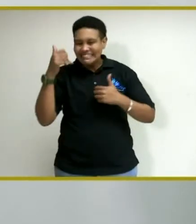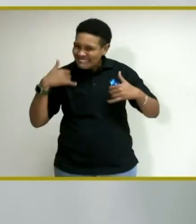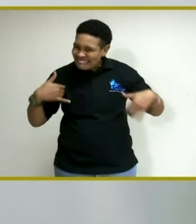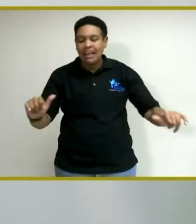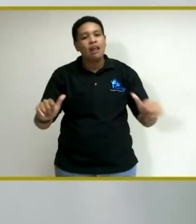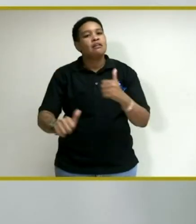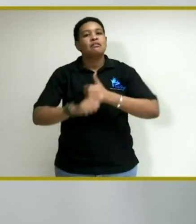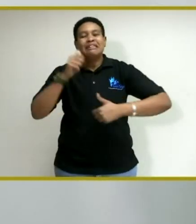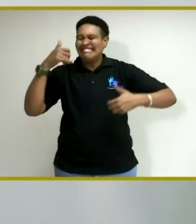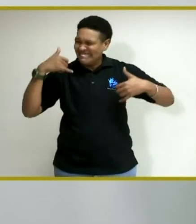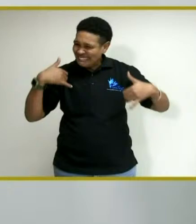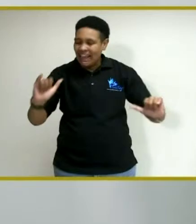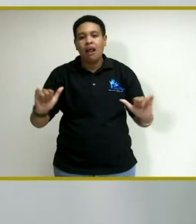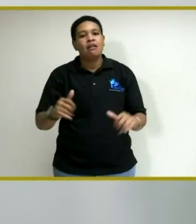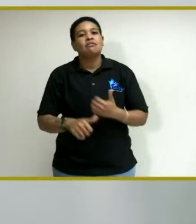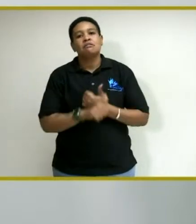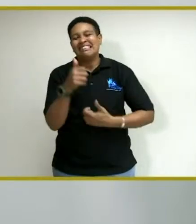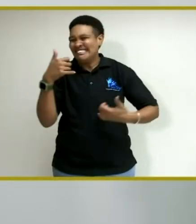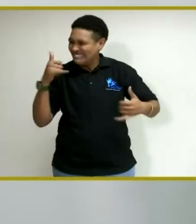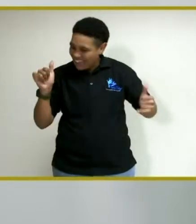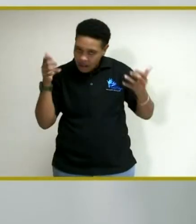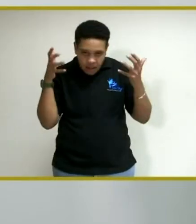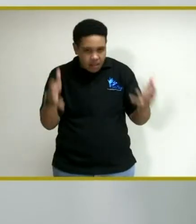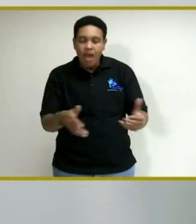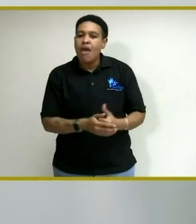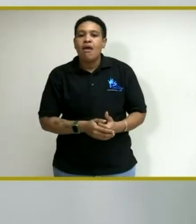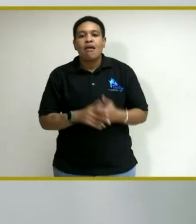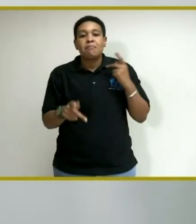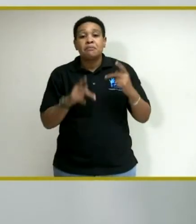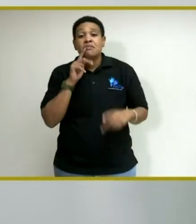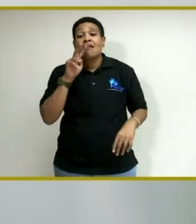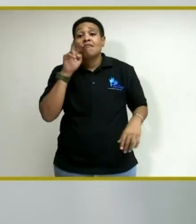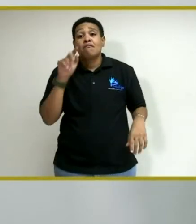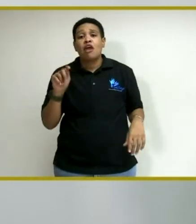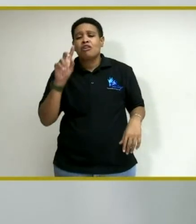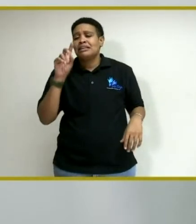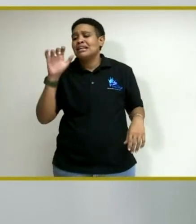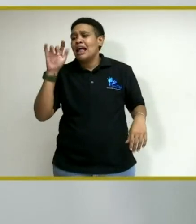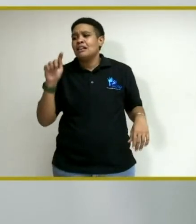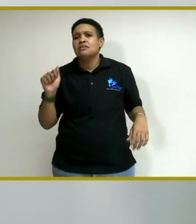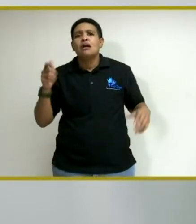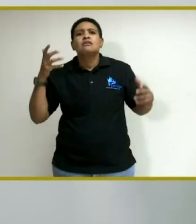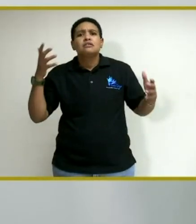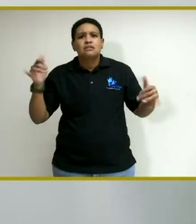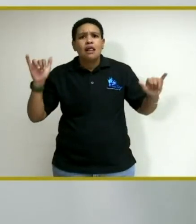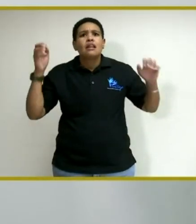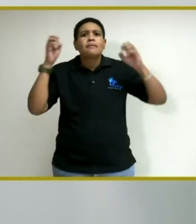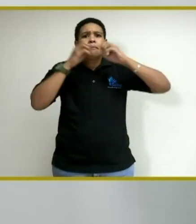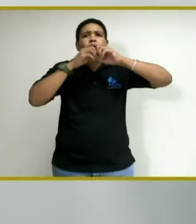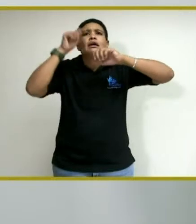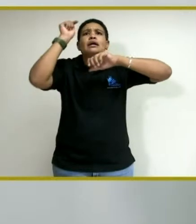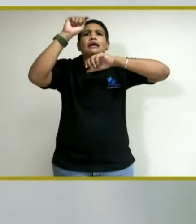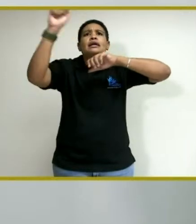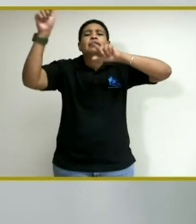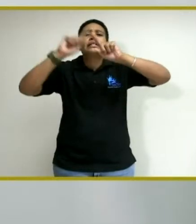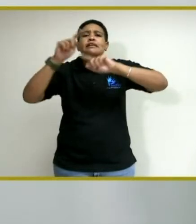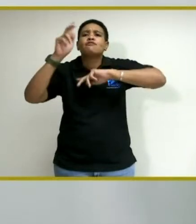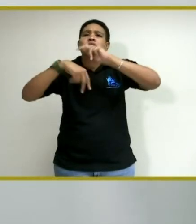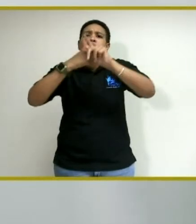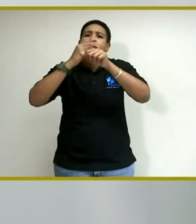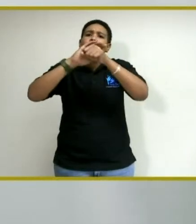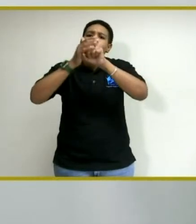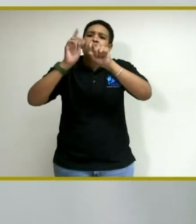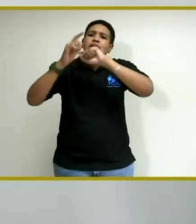there. Someone asked about variant strain, and yes, they are there, and we will be